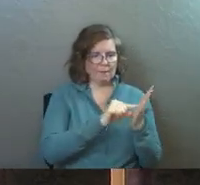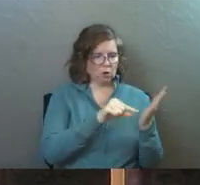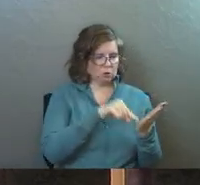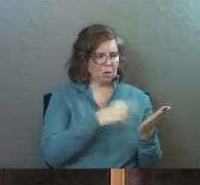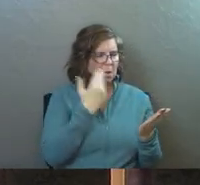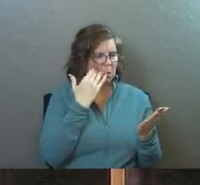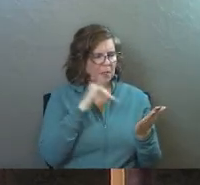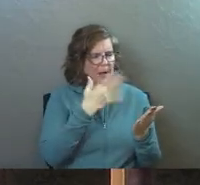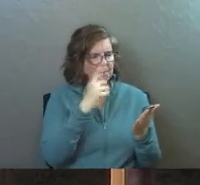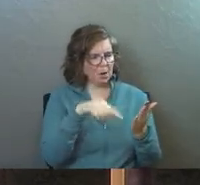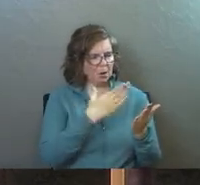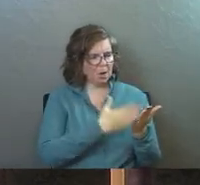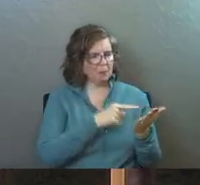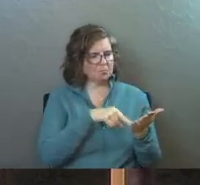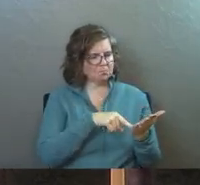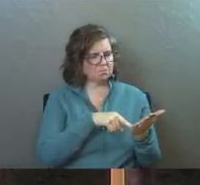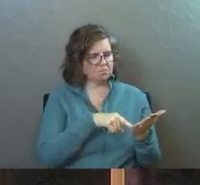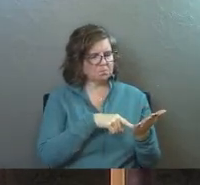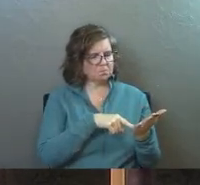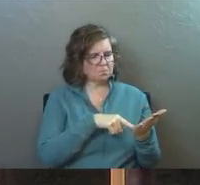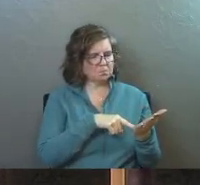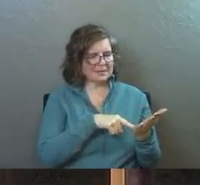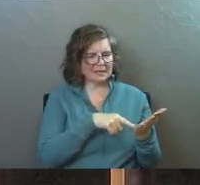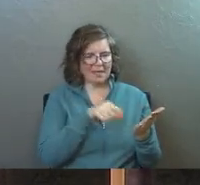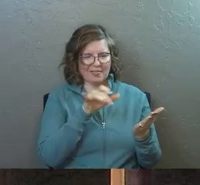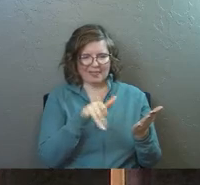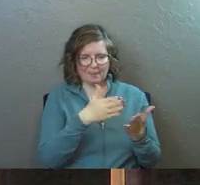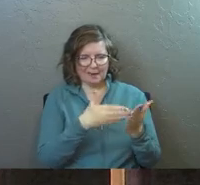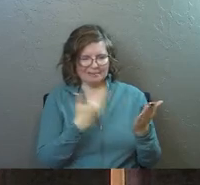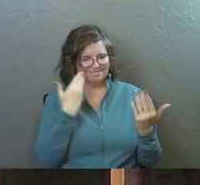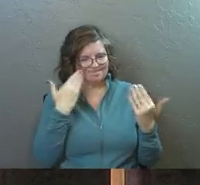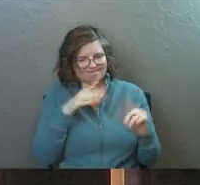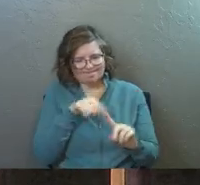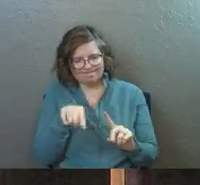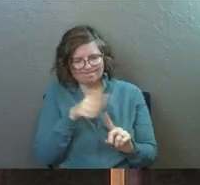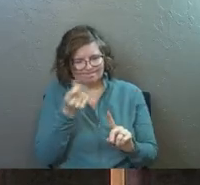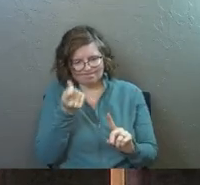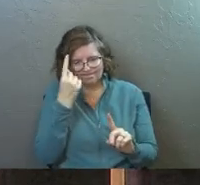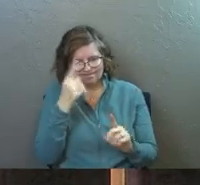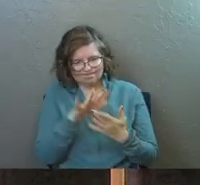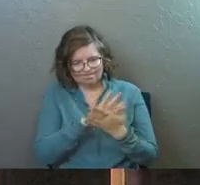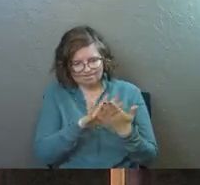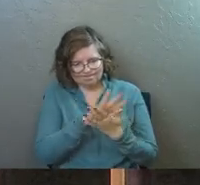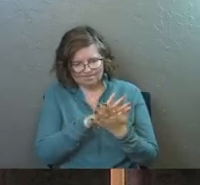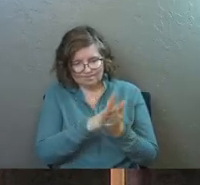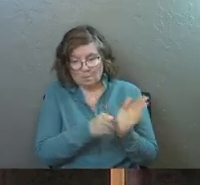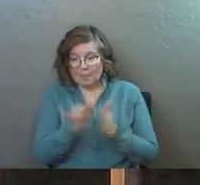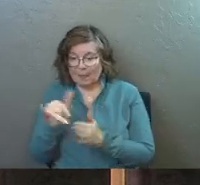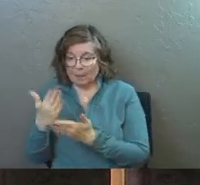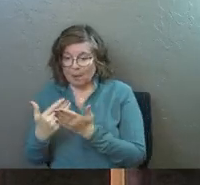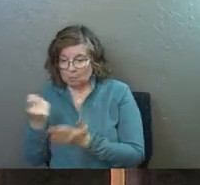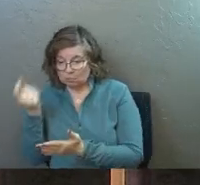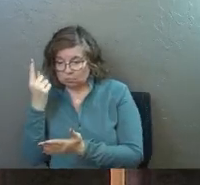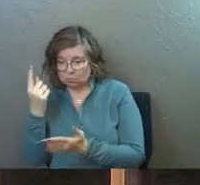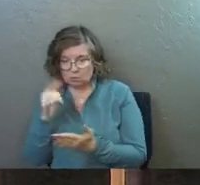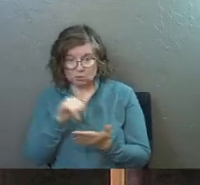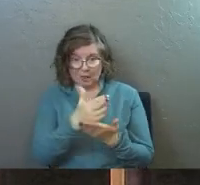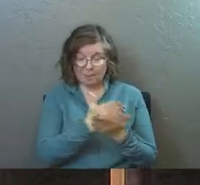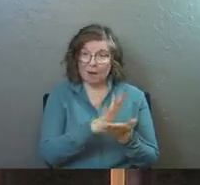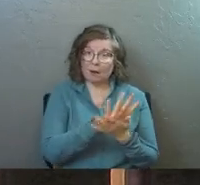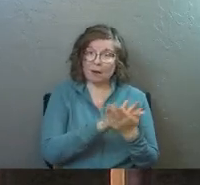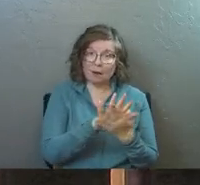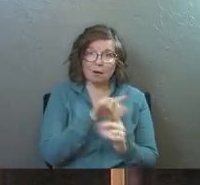studied those things. But we've got all these other gaps in our life that we don't understand about him. Here's the question. What do you fill those gaps